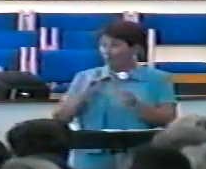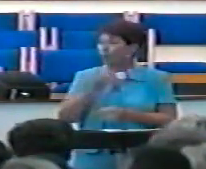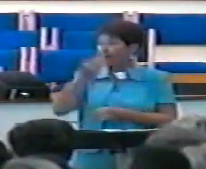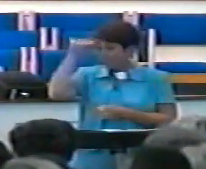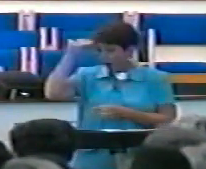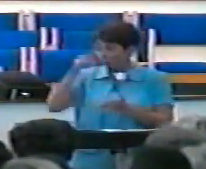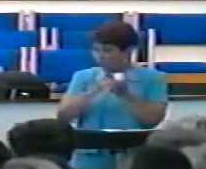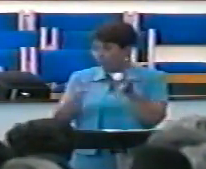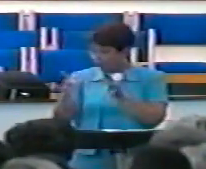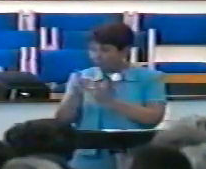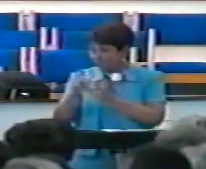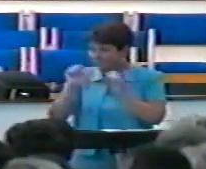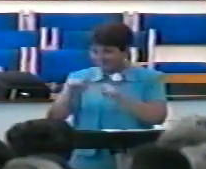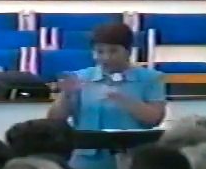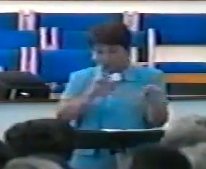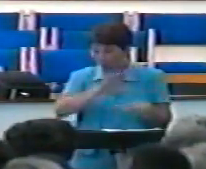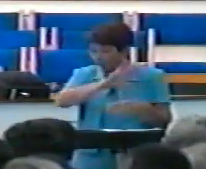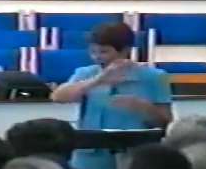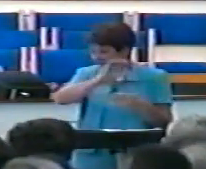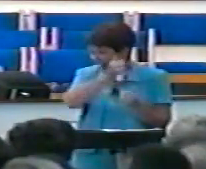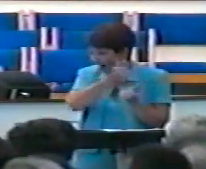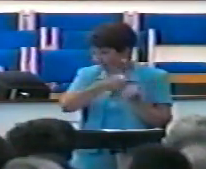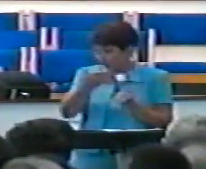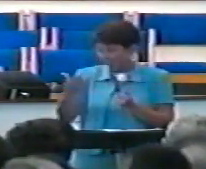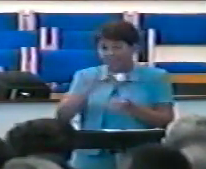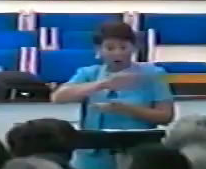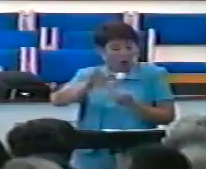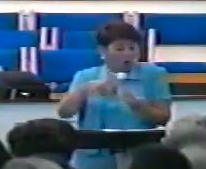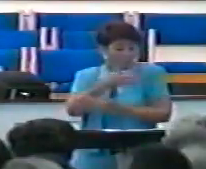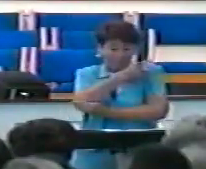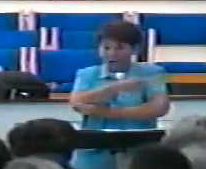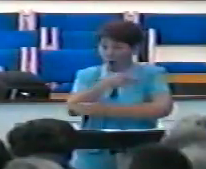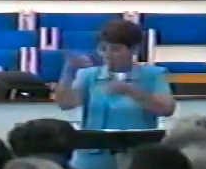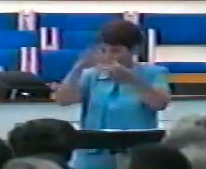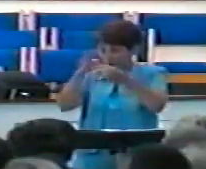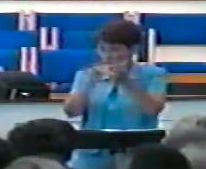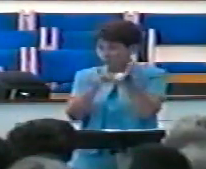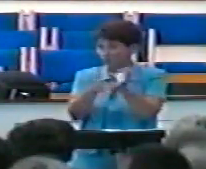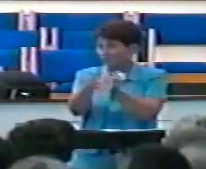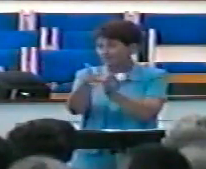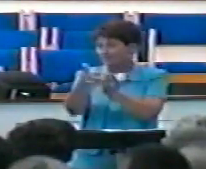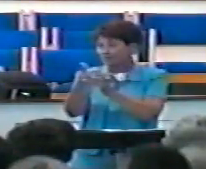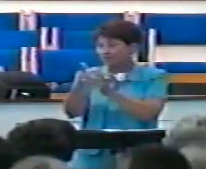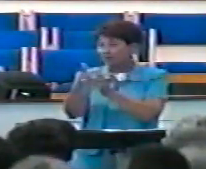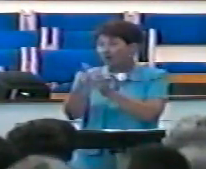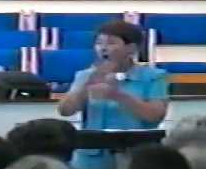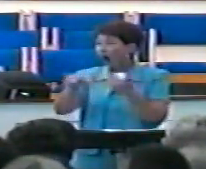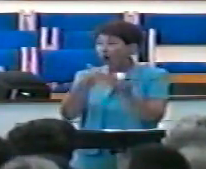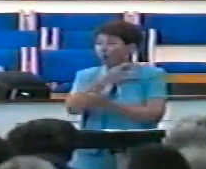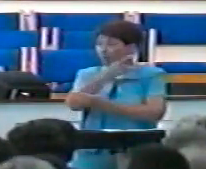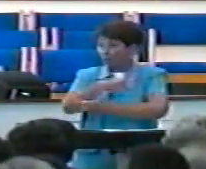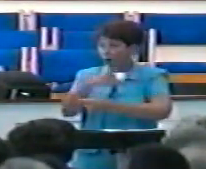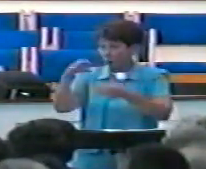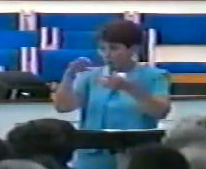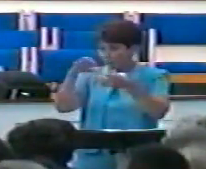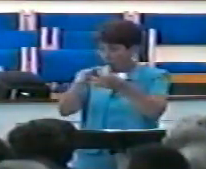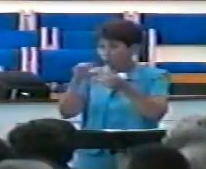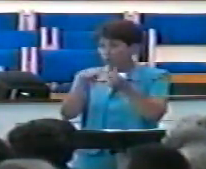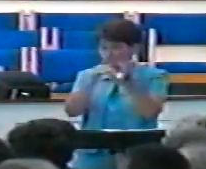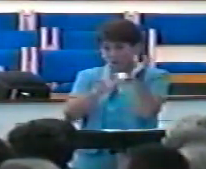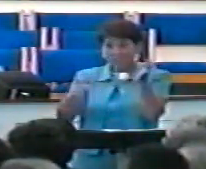do everything. All power belongs to him, does it not? All power. All power belongs to Him.